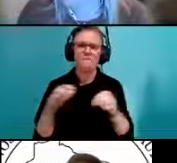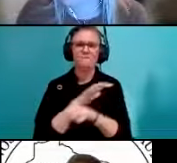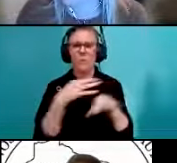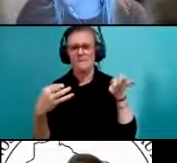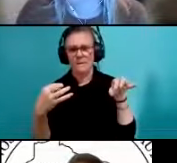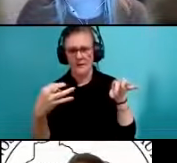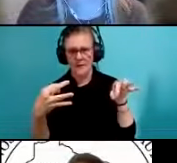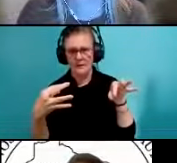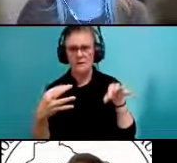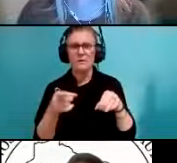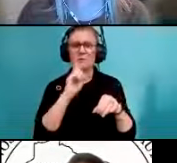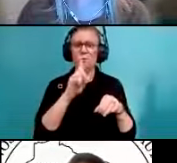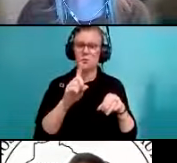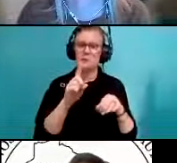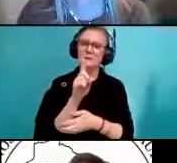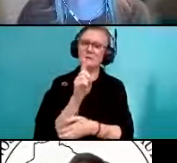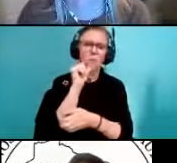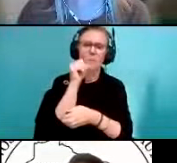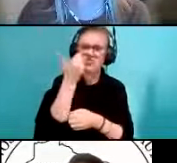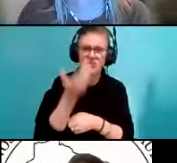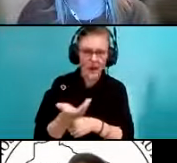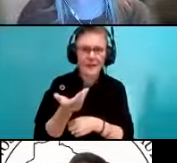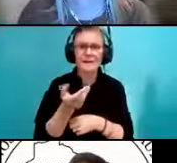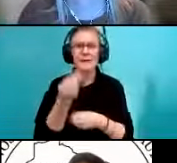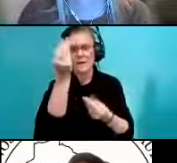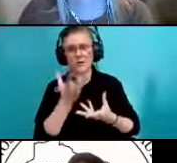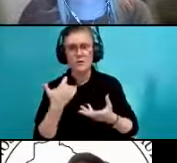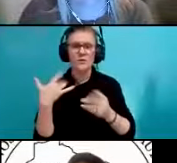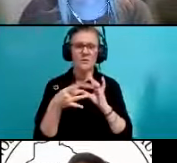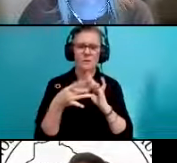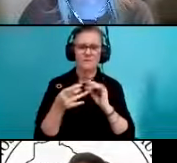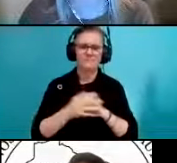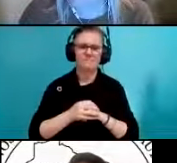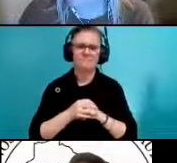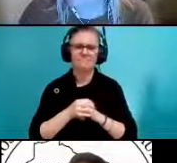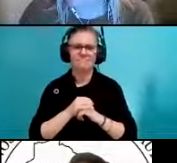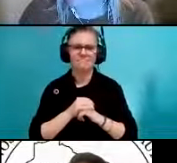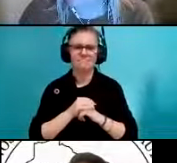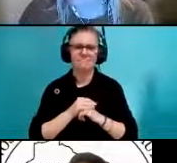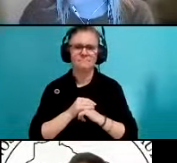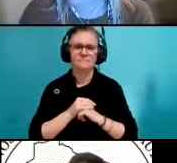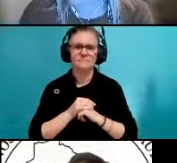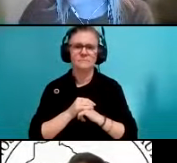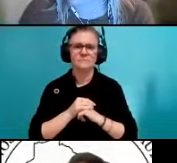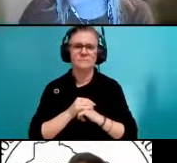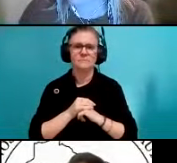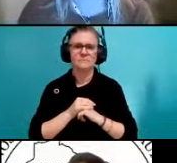be shy and let us know if you've got comments or questions. All right, next